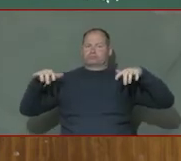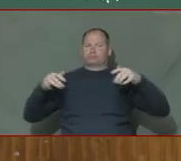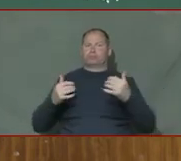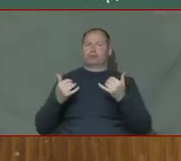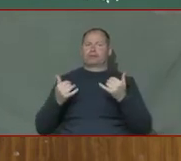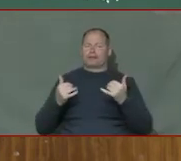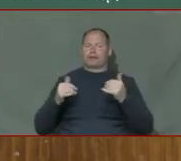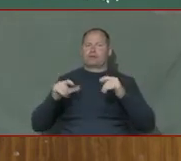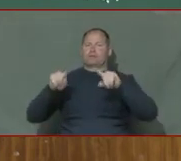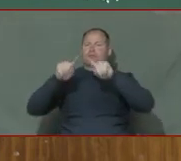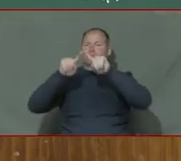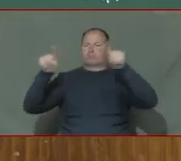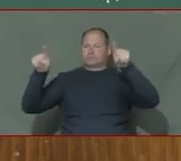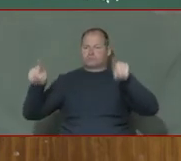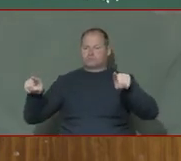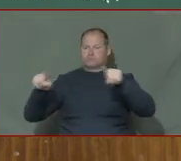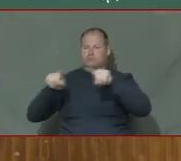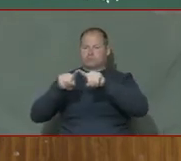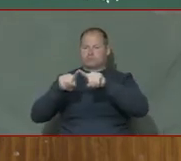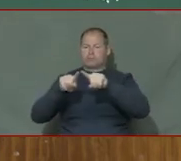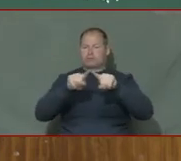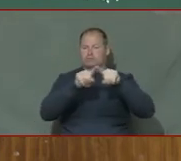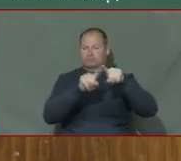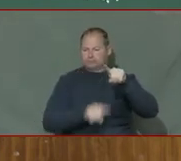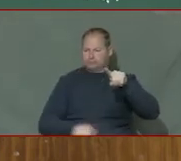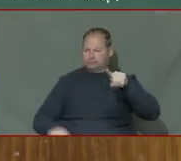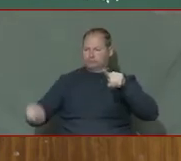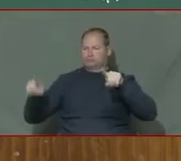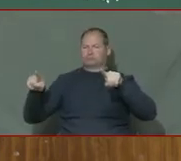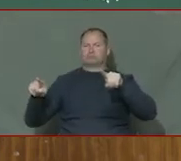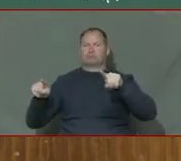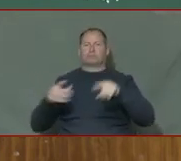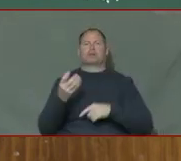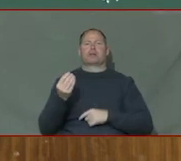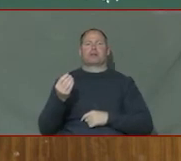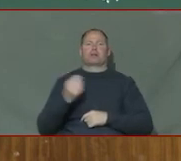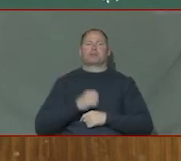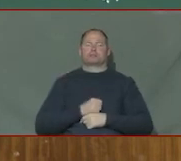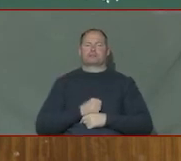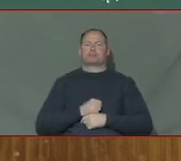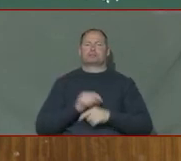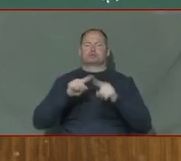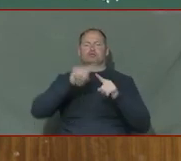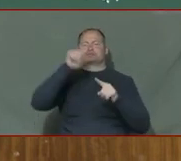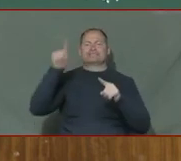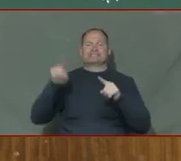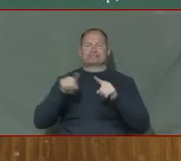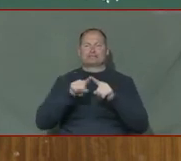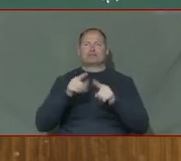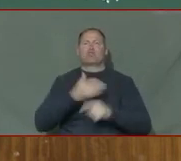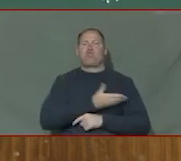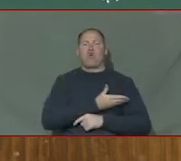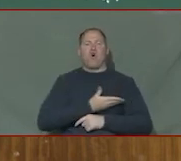to a rectangle. So people, this here is a rectangle, and this here is a half a circle or